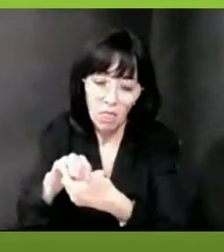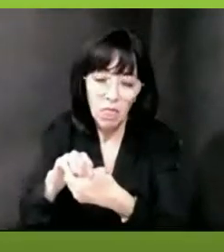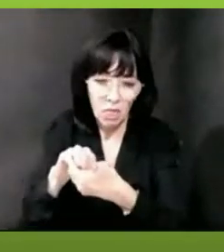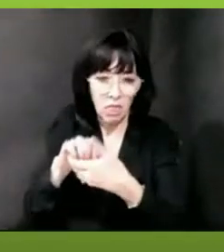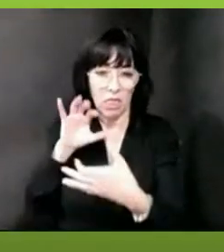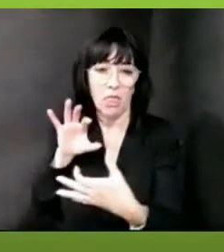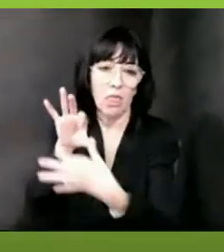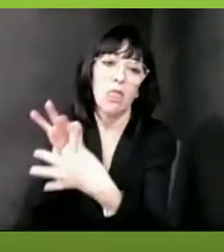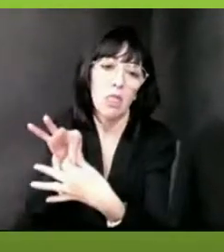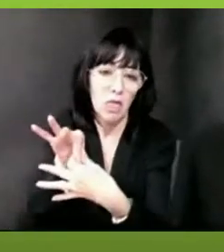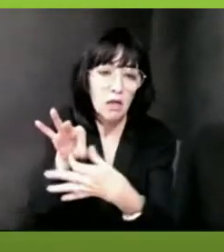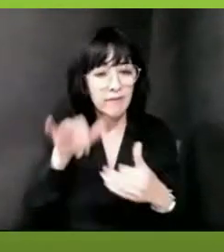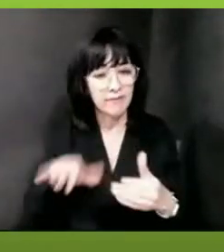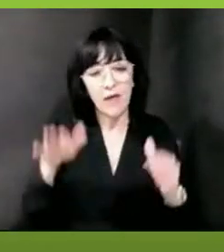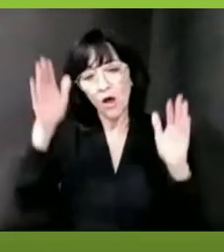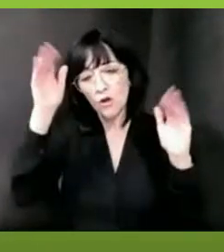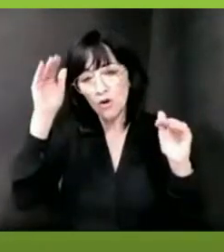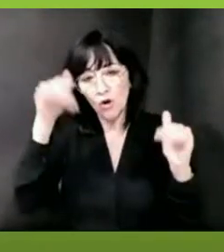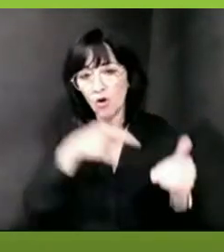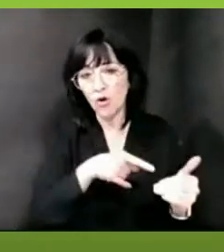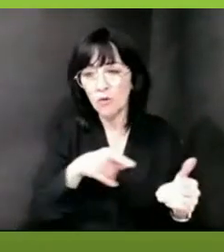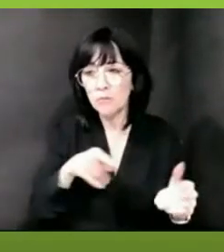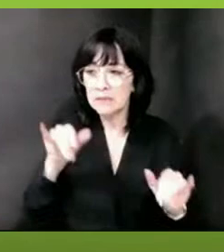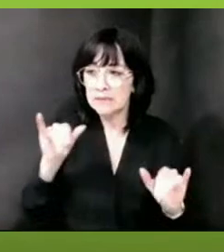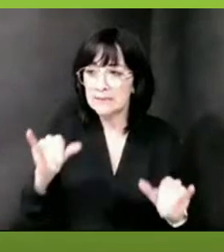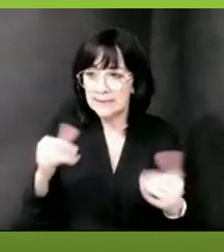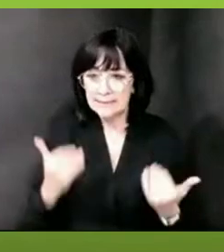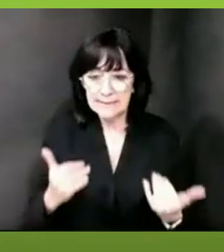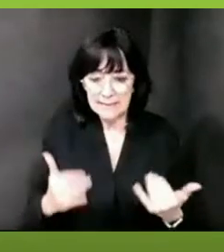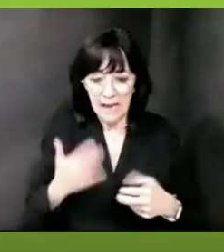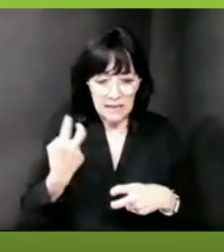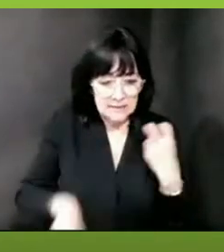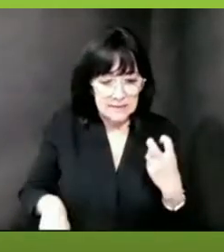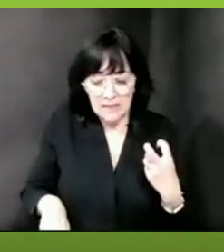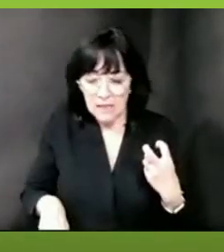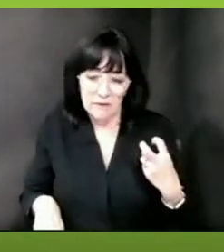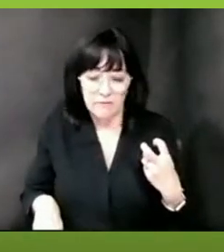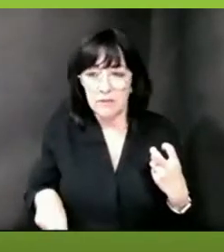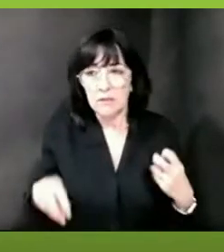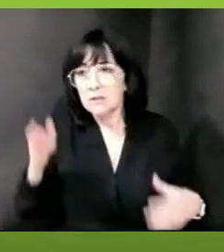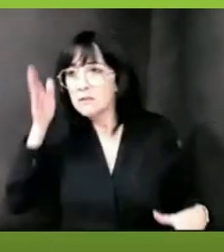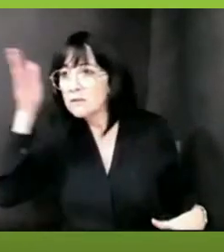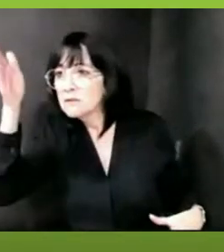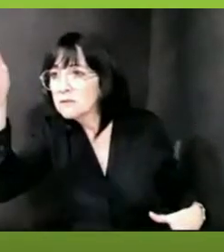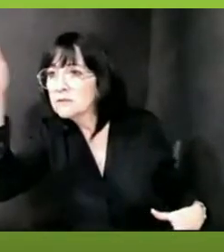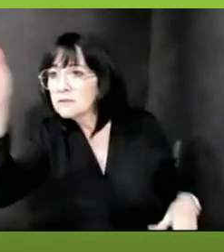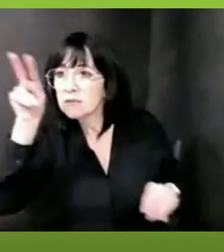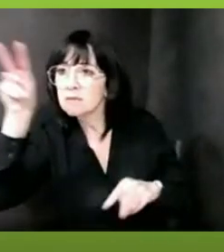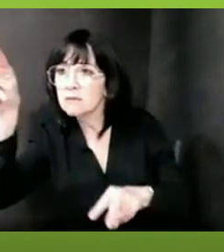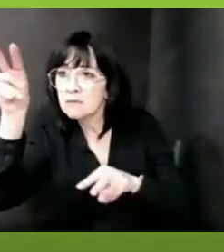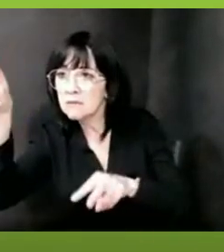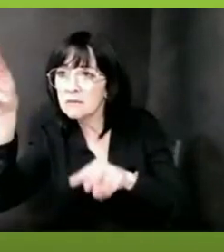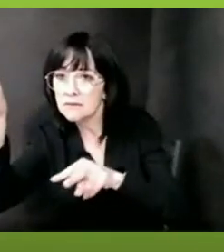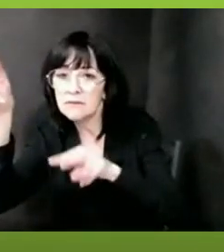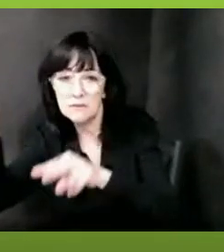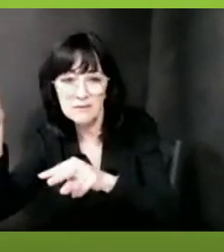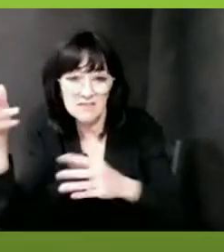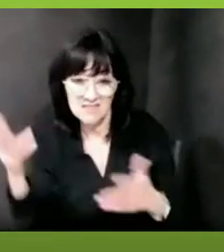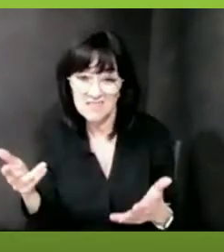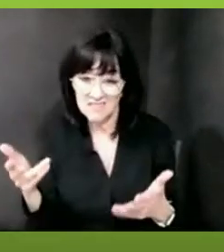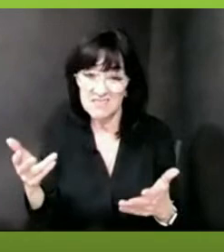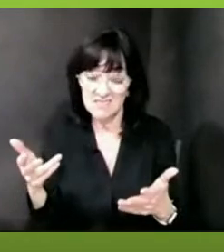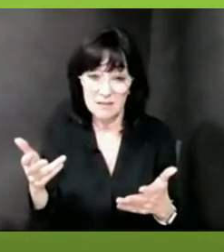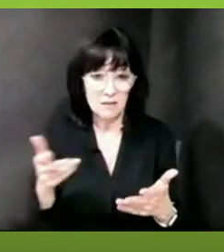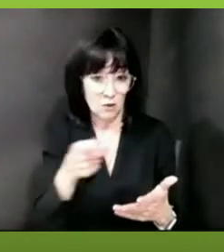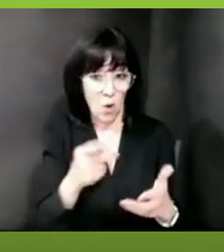to the future for what will life be like after the pandemic. But hope alone doesn't create change. So instead of sitting idly,